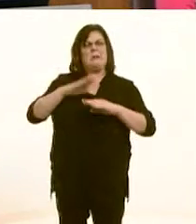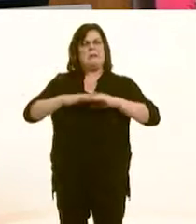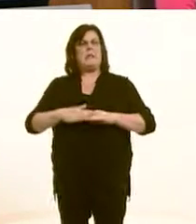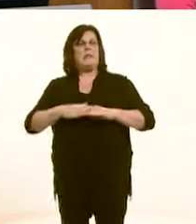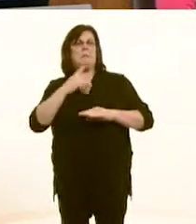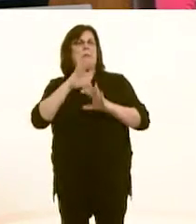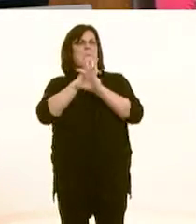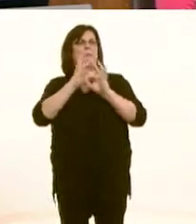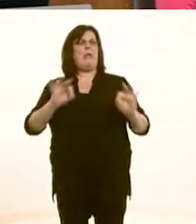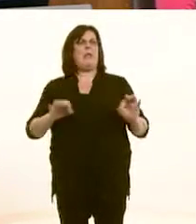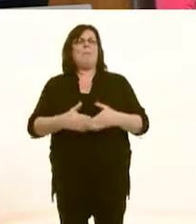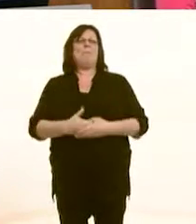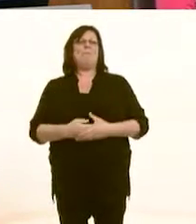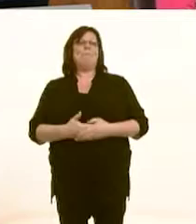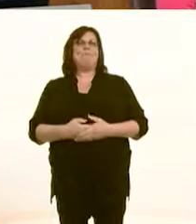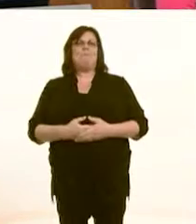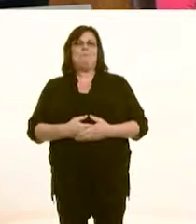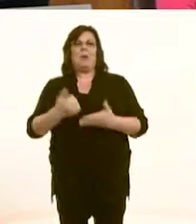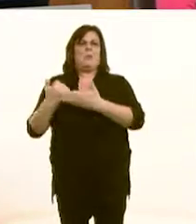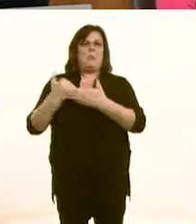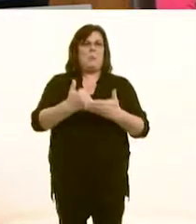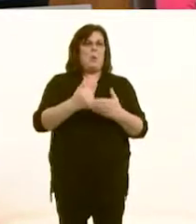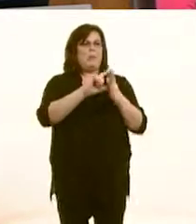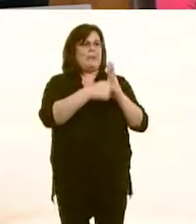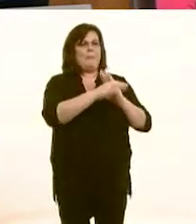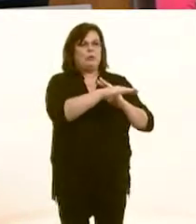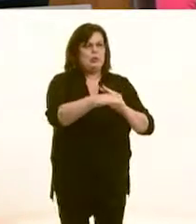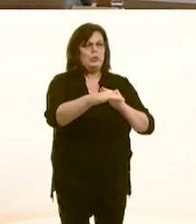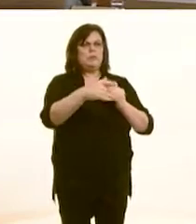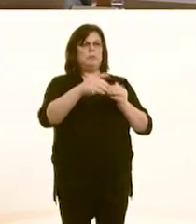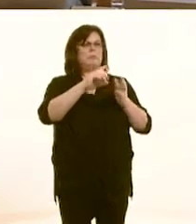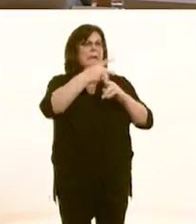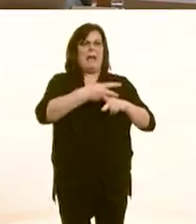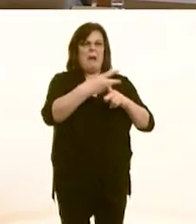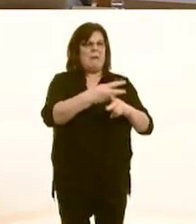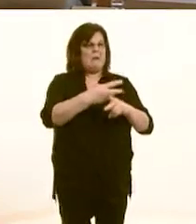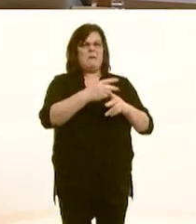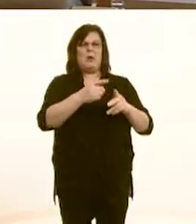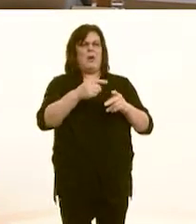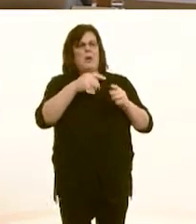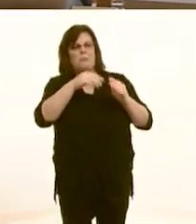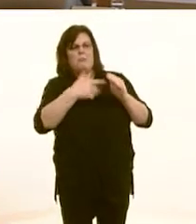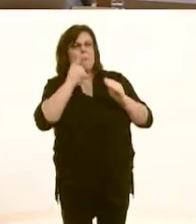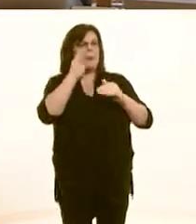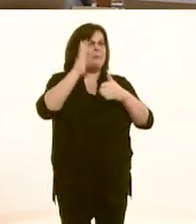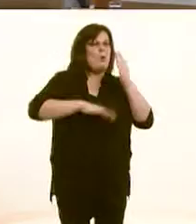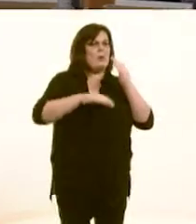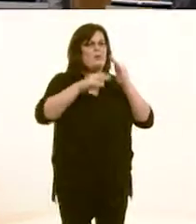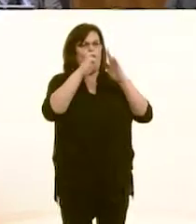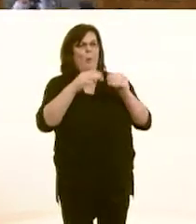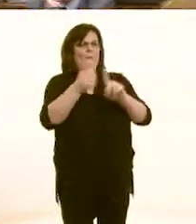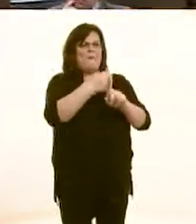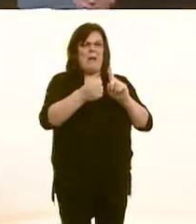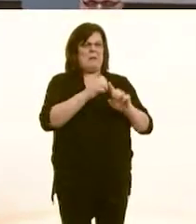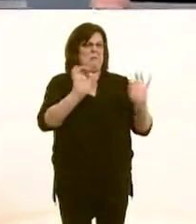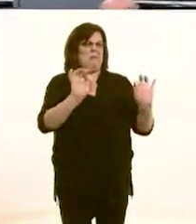to defend disabled children and their carers and those who are the victims of domestic violence. Question two, Andrew Archie Davis. Thank you,